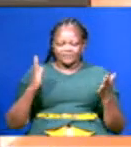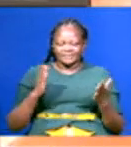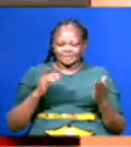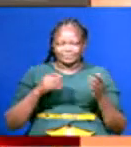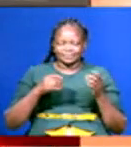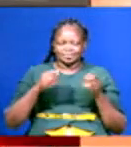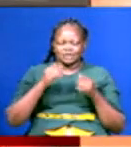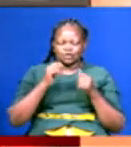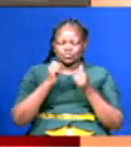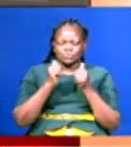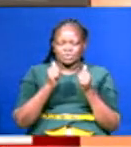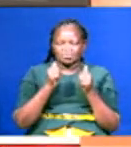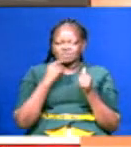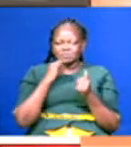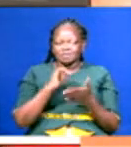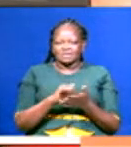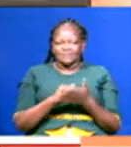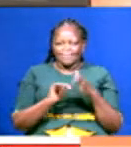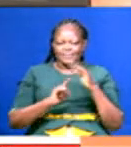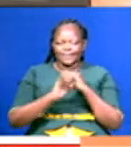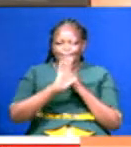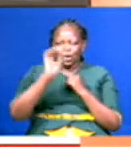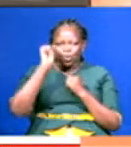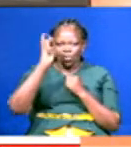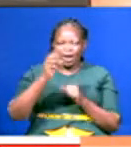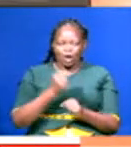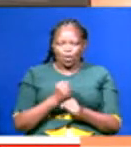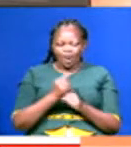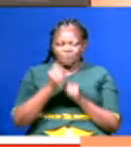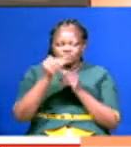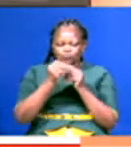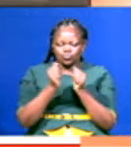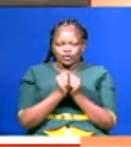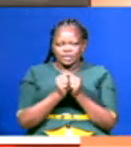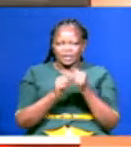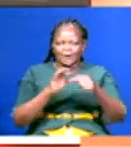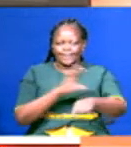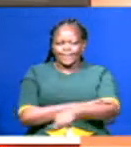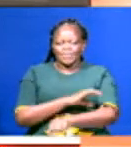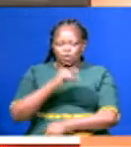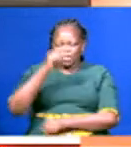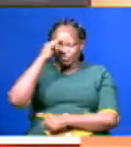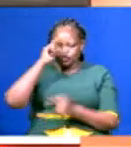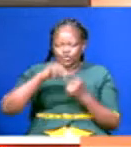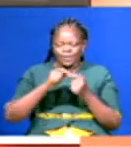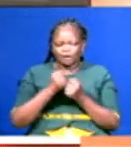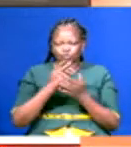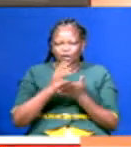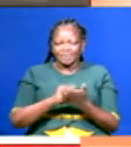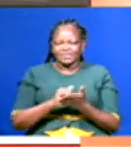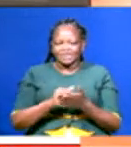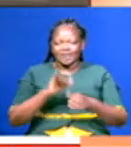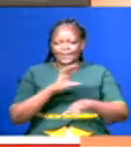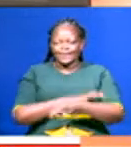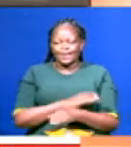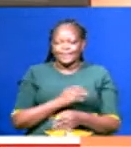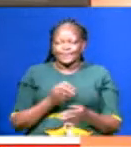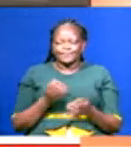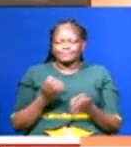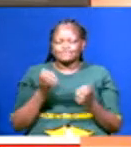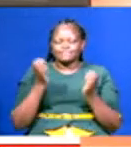Ababu Namwamba, says his ministry will work closely with the Bomet County Government to ensure that the Bomet Stadium gets a facelift to